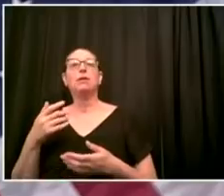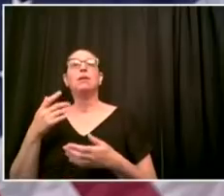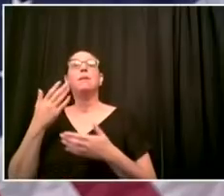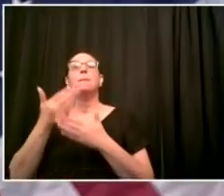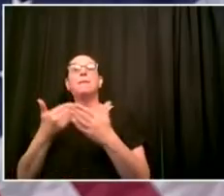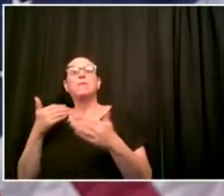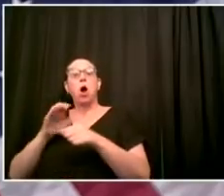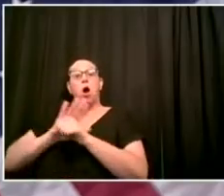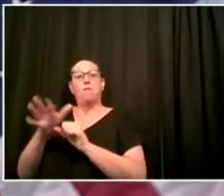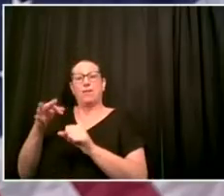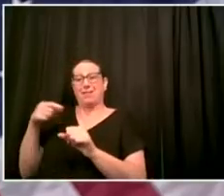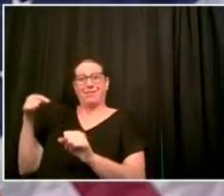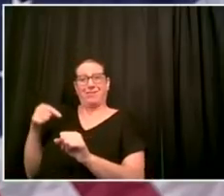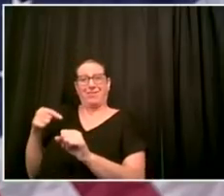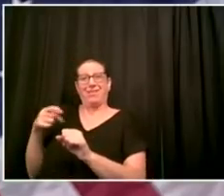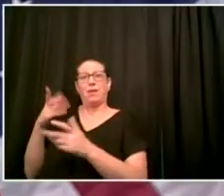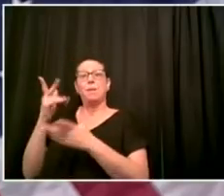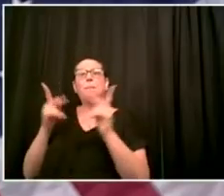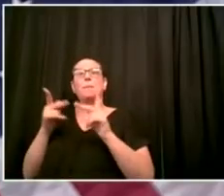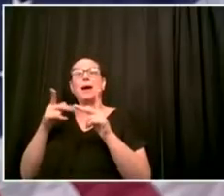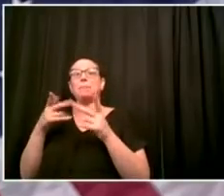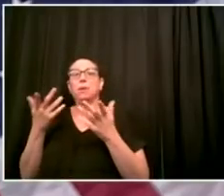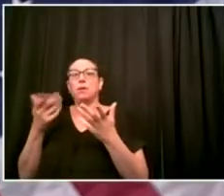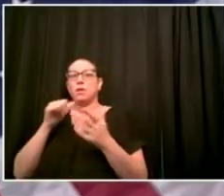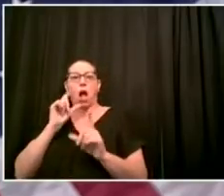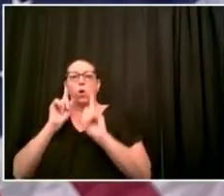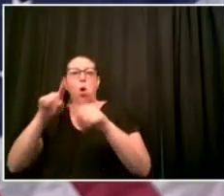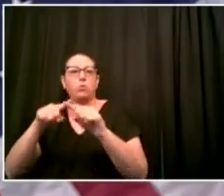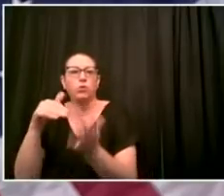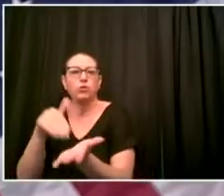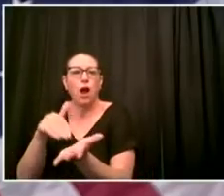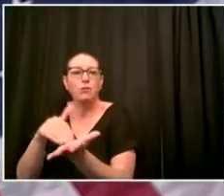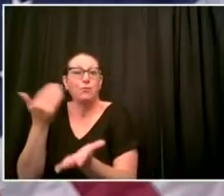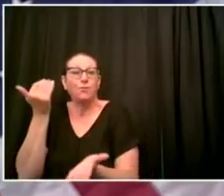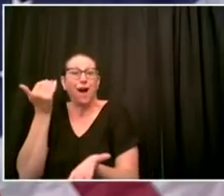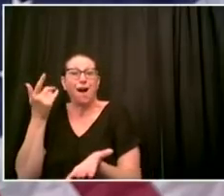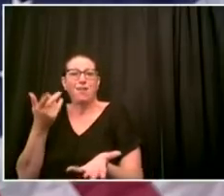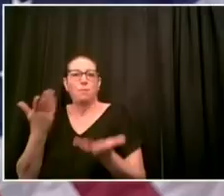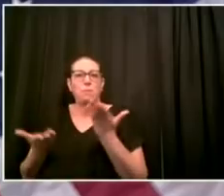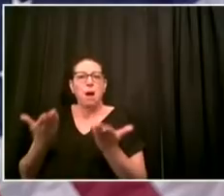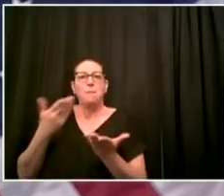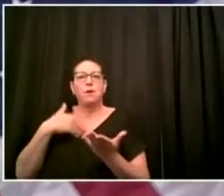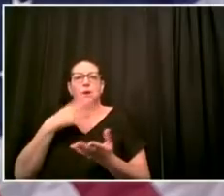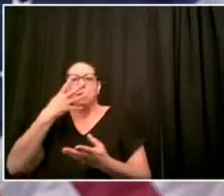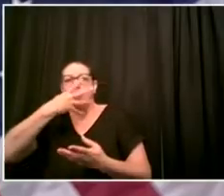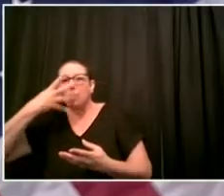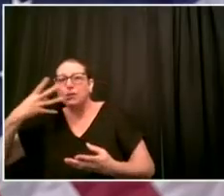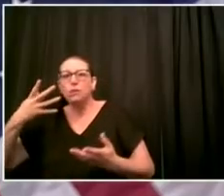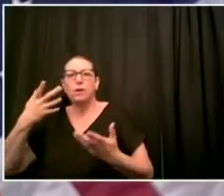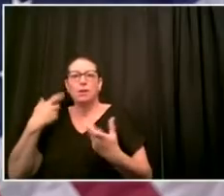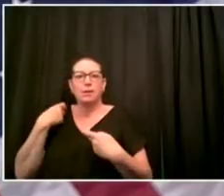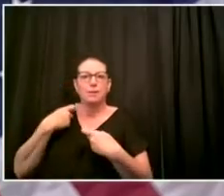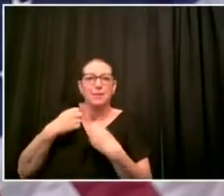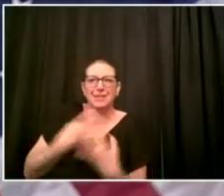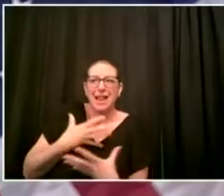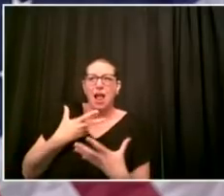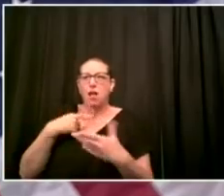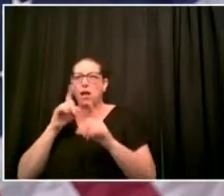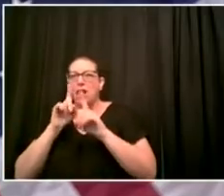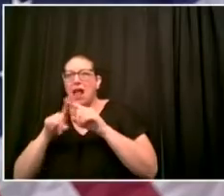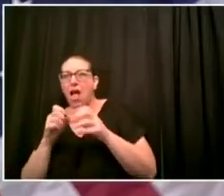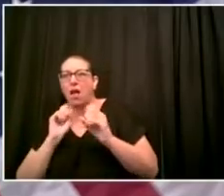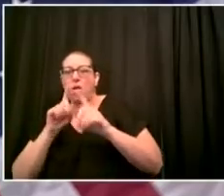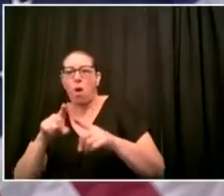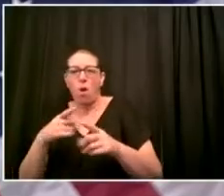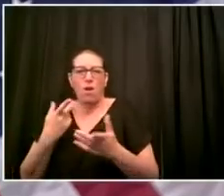transparent with both the facts about where people came from, who we know died from COVID, and we've put out the list of